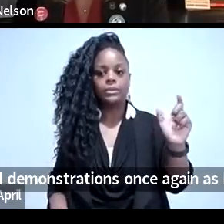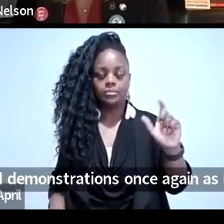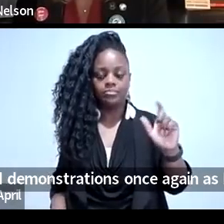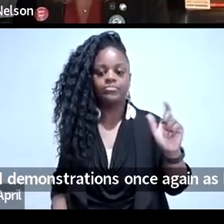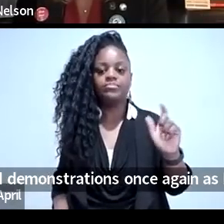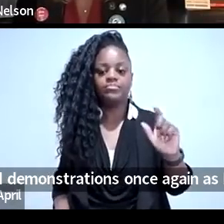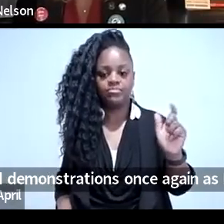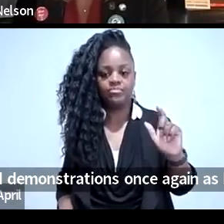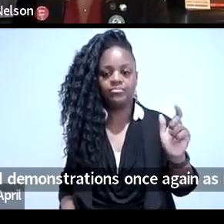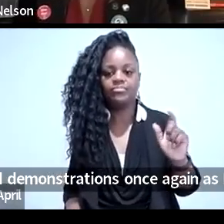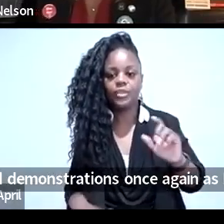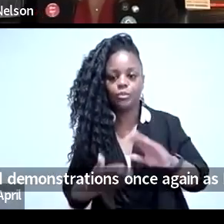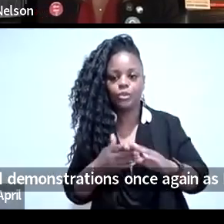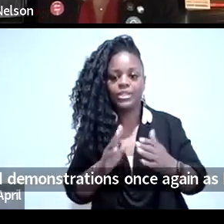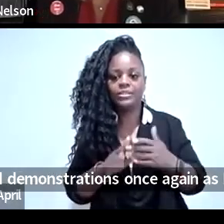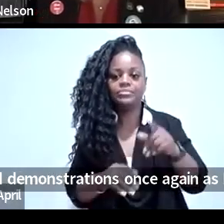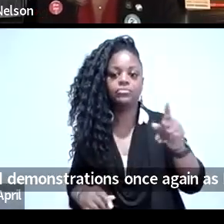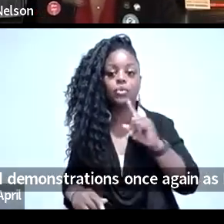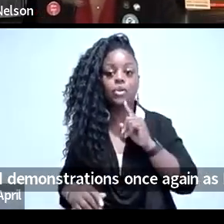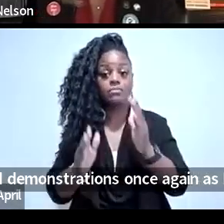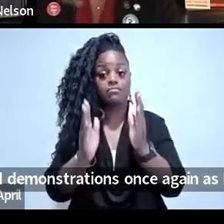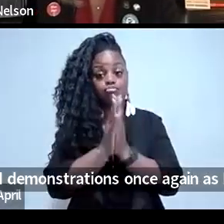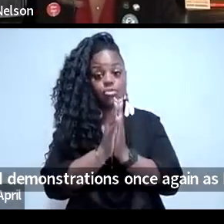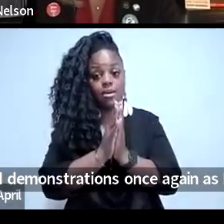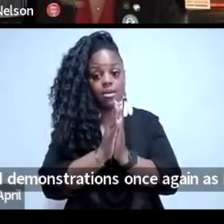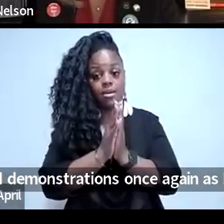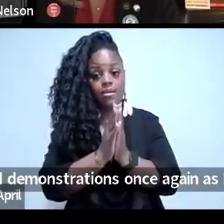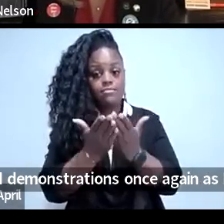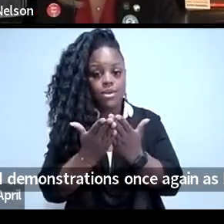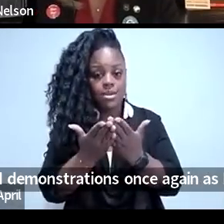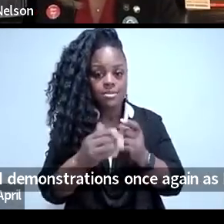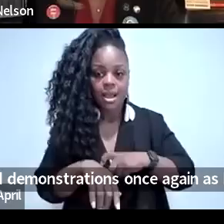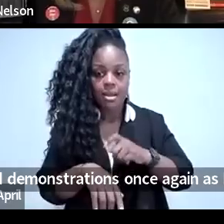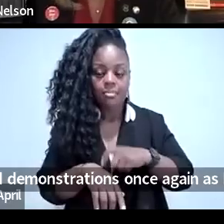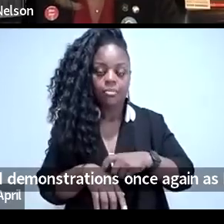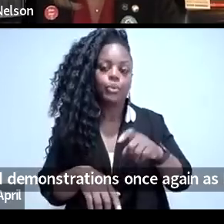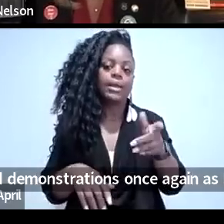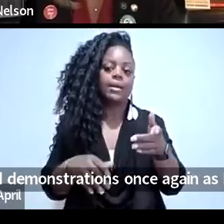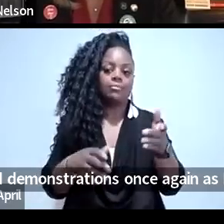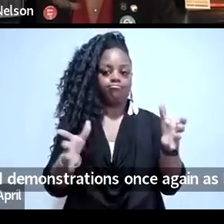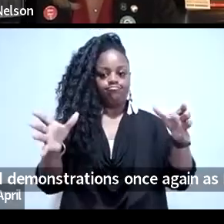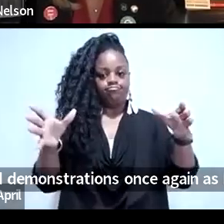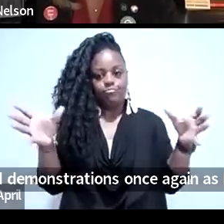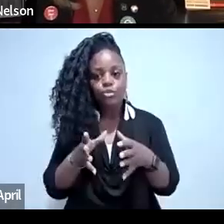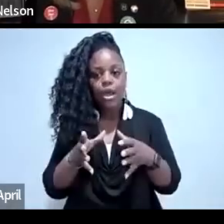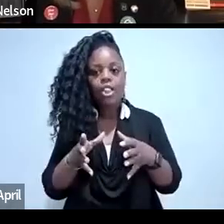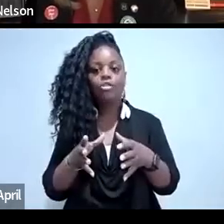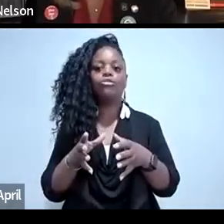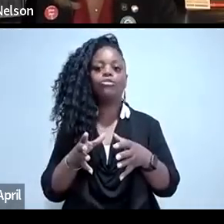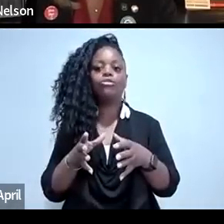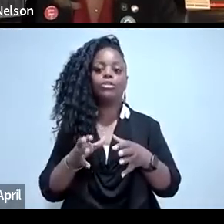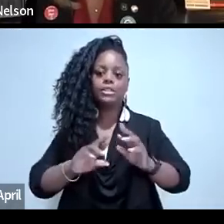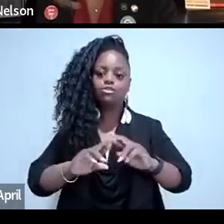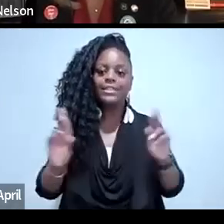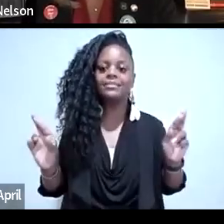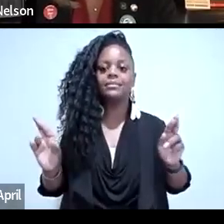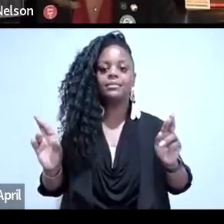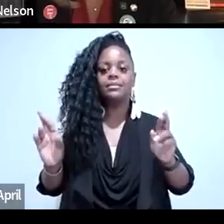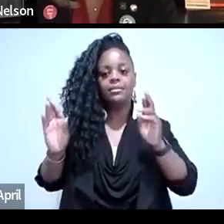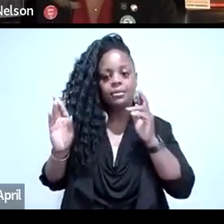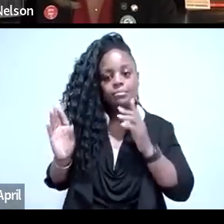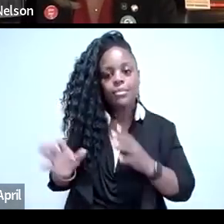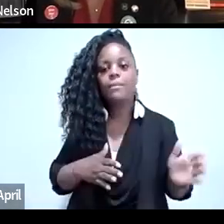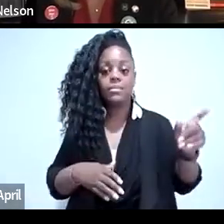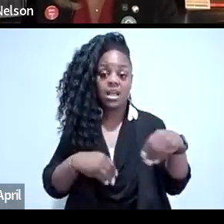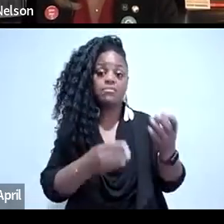they not only got the praying time, but they got a room dedicated for that prayer time throughout the day, throughout